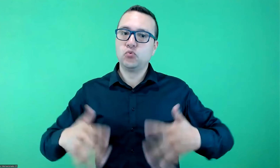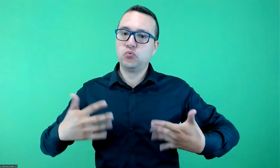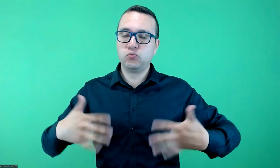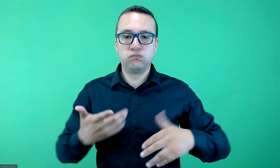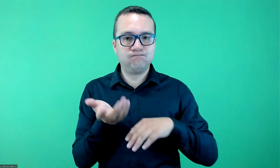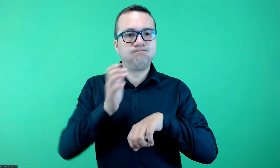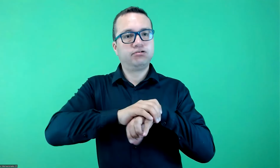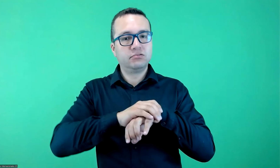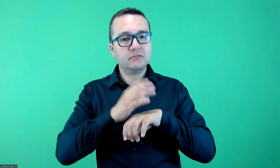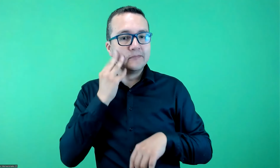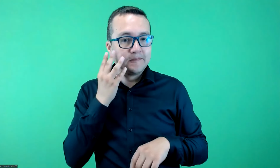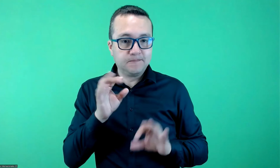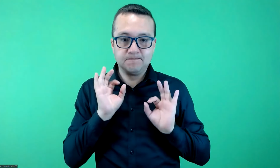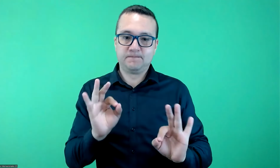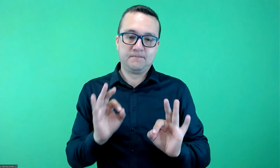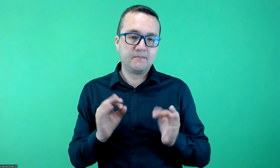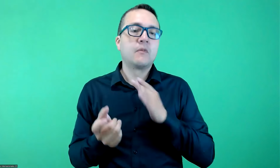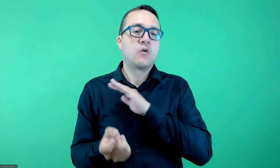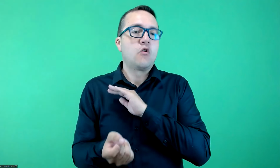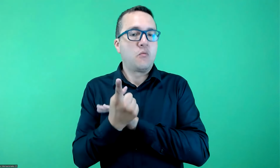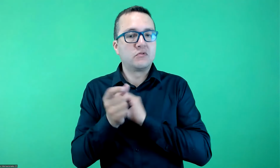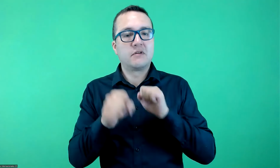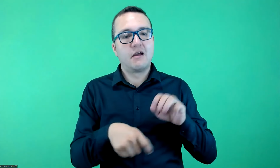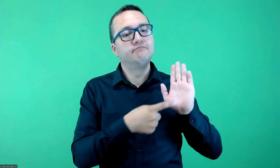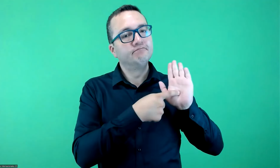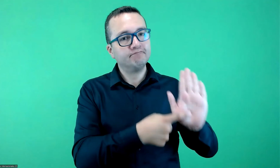next, and that will have the chance to